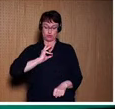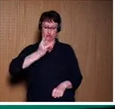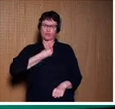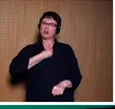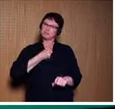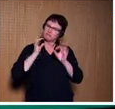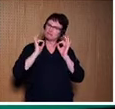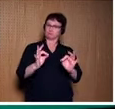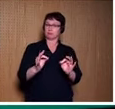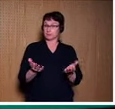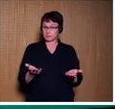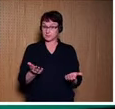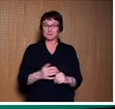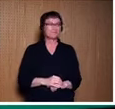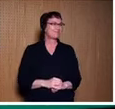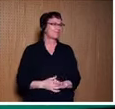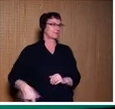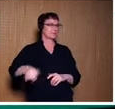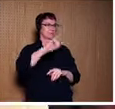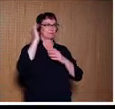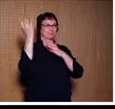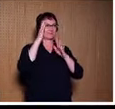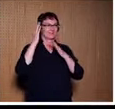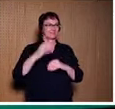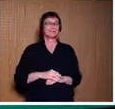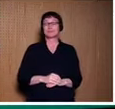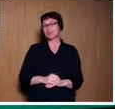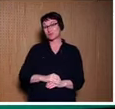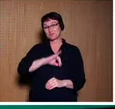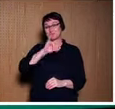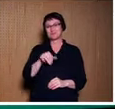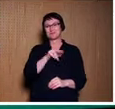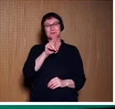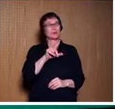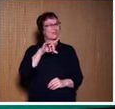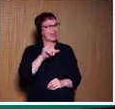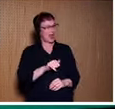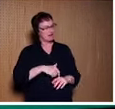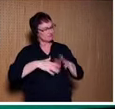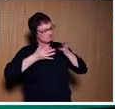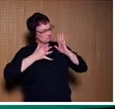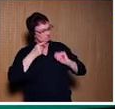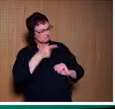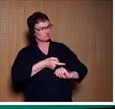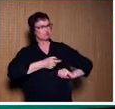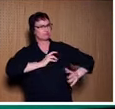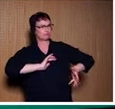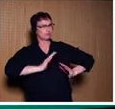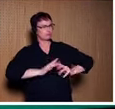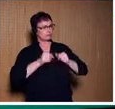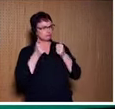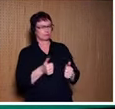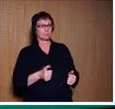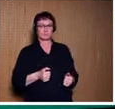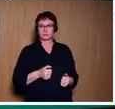Let's find common ground. That's your call to action, Julia. I think that's well heard. It's a good way